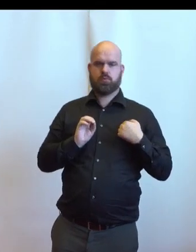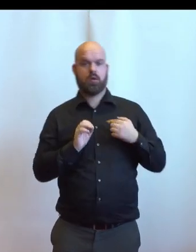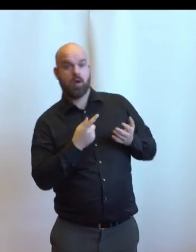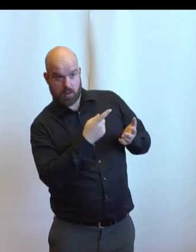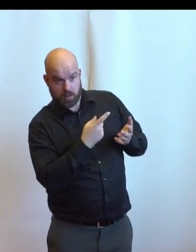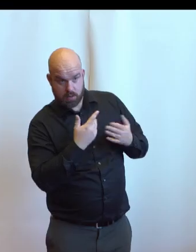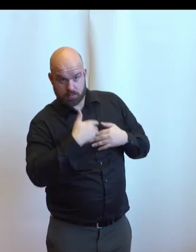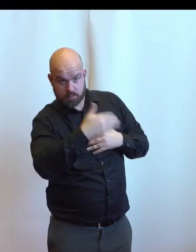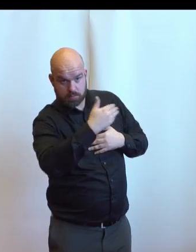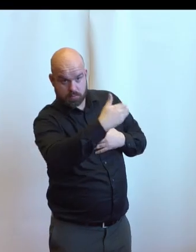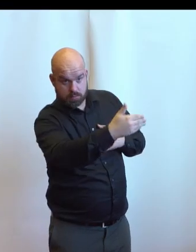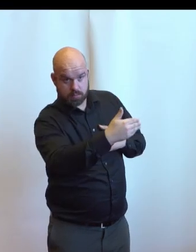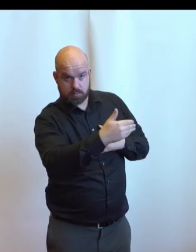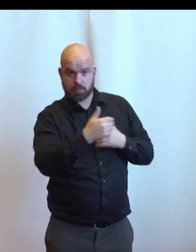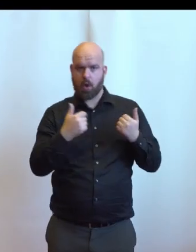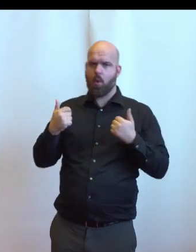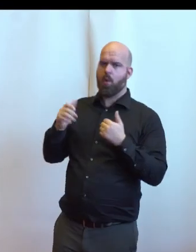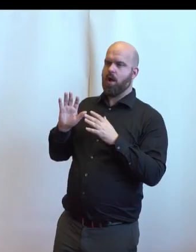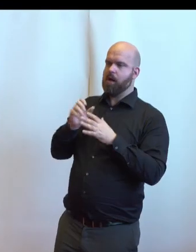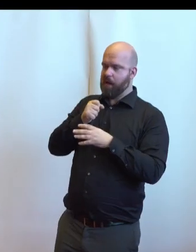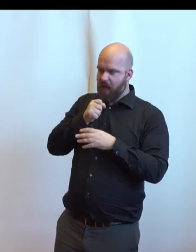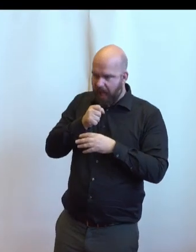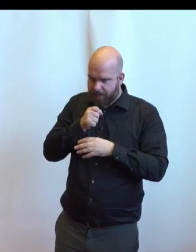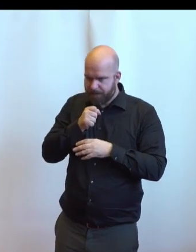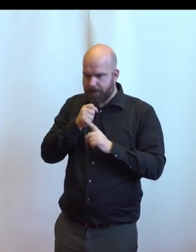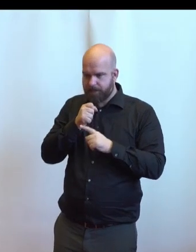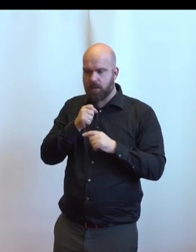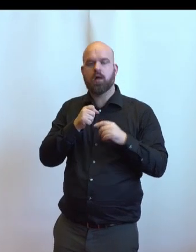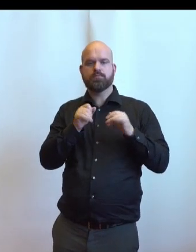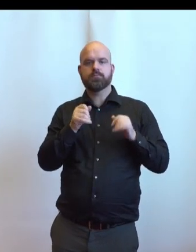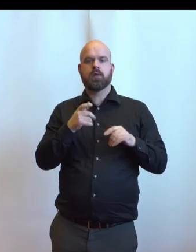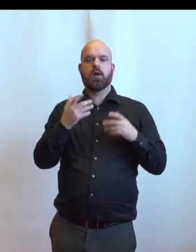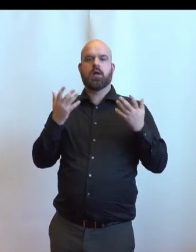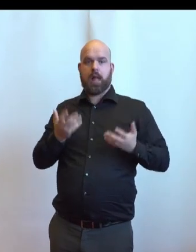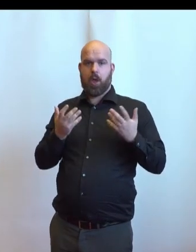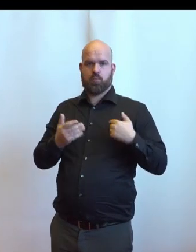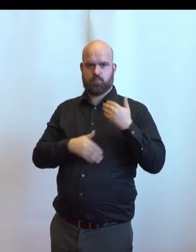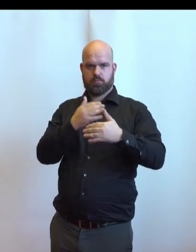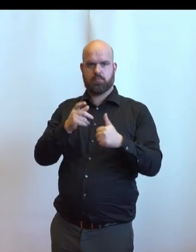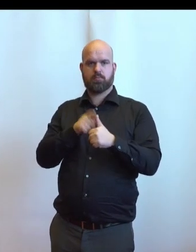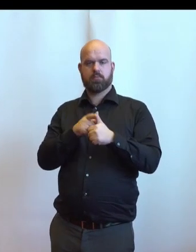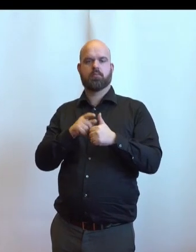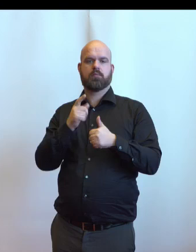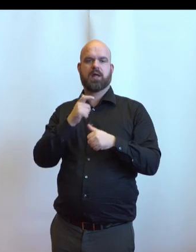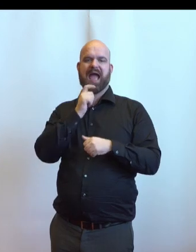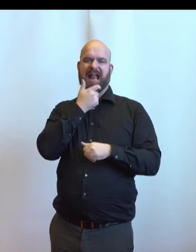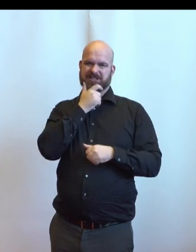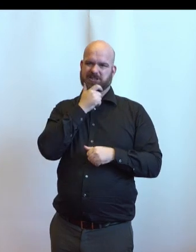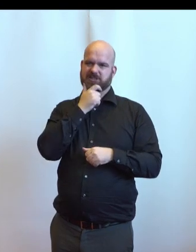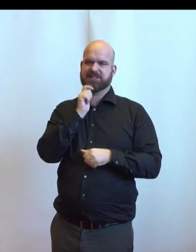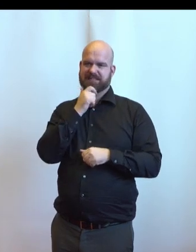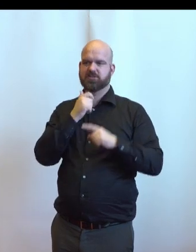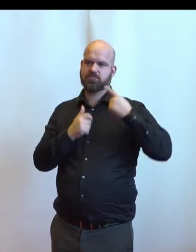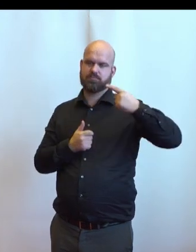No, yes, we will plan to have other versions. For now, obviously, English is the first version we have tested. So